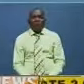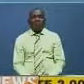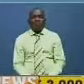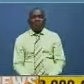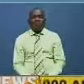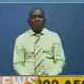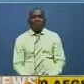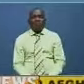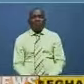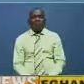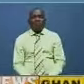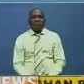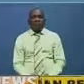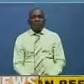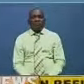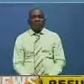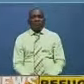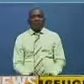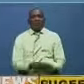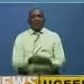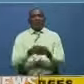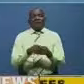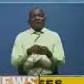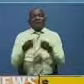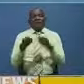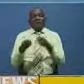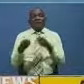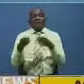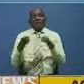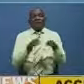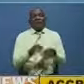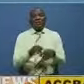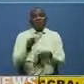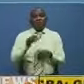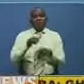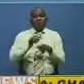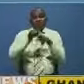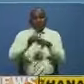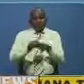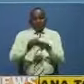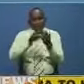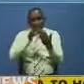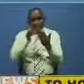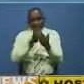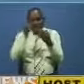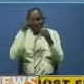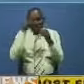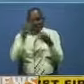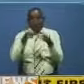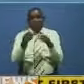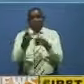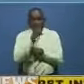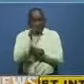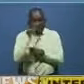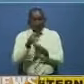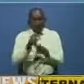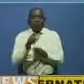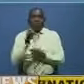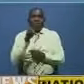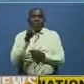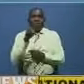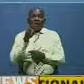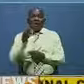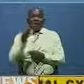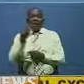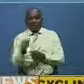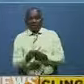The traditional calendar for many communities in northern Ghana is determined by the Market Day concept. On the Wala traditional